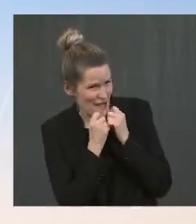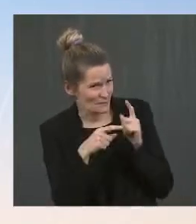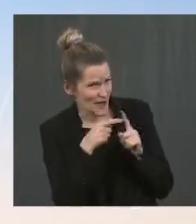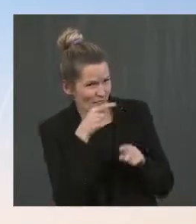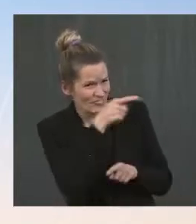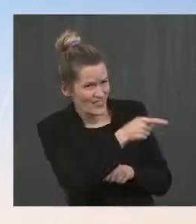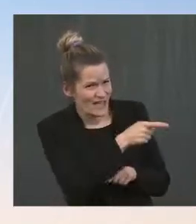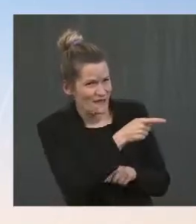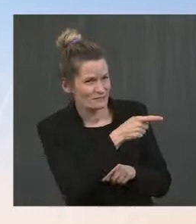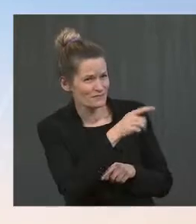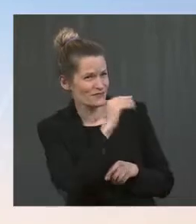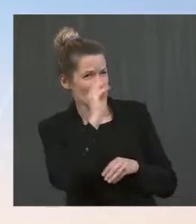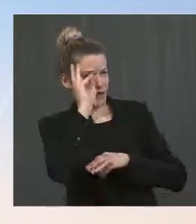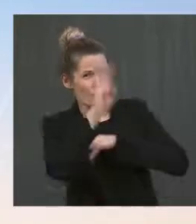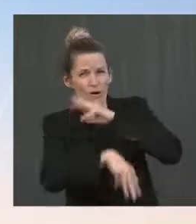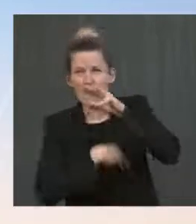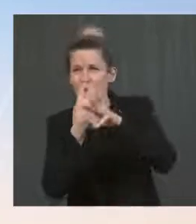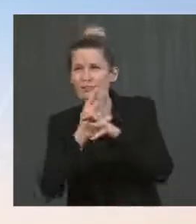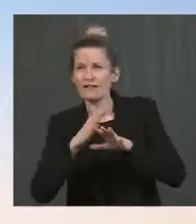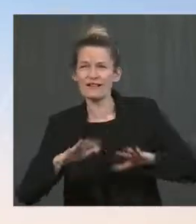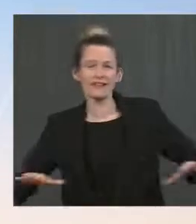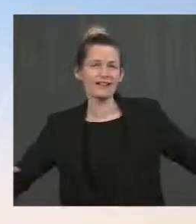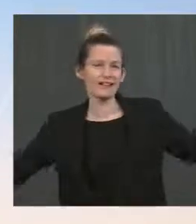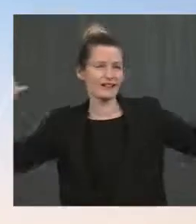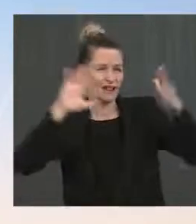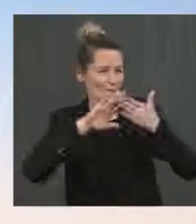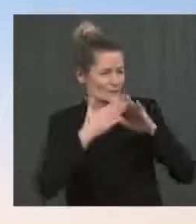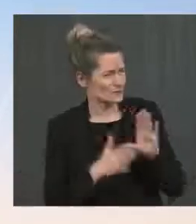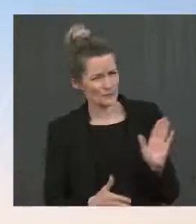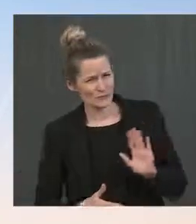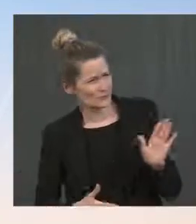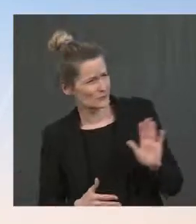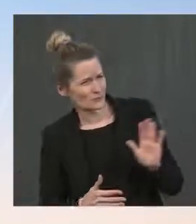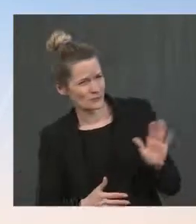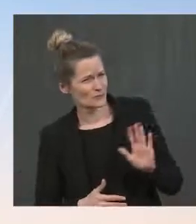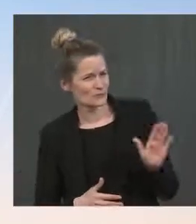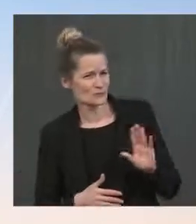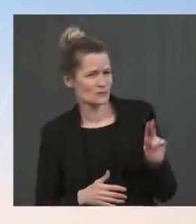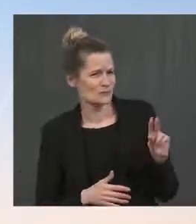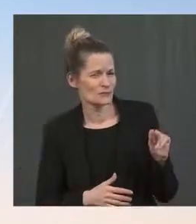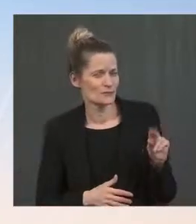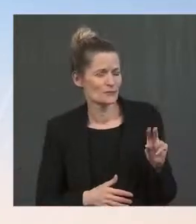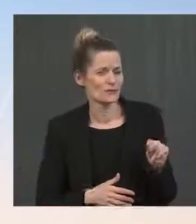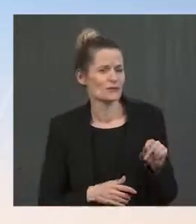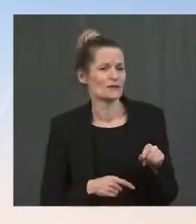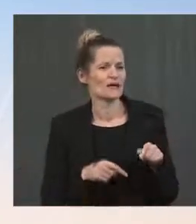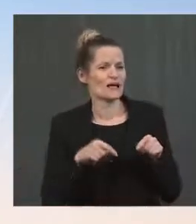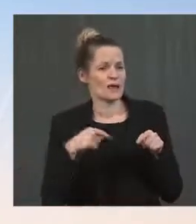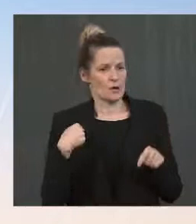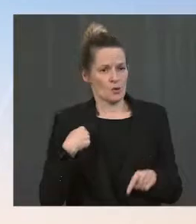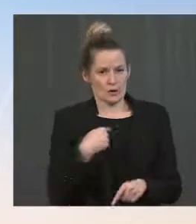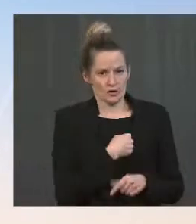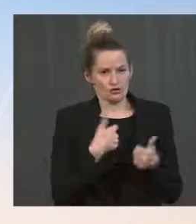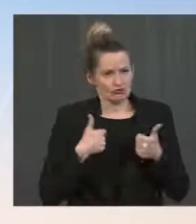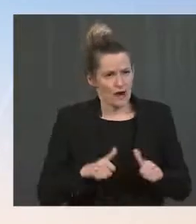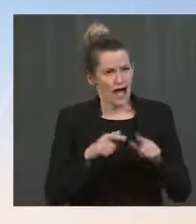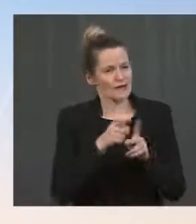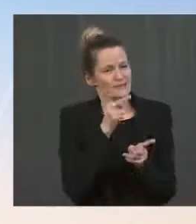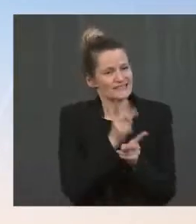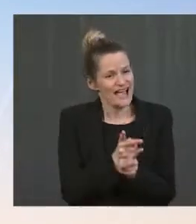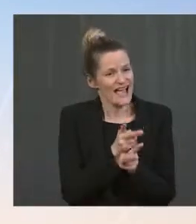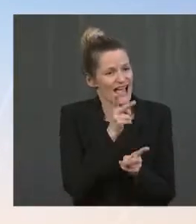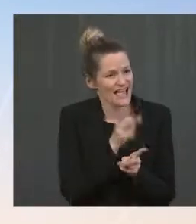and we have never assessed that. This is a caretaker cabinet that does include four